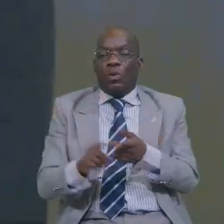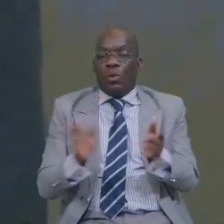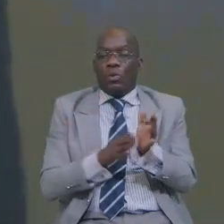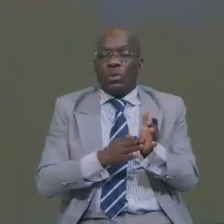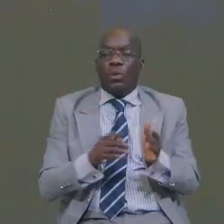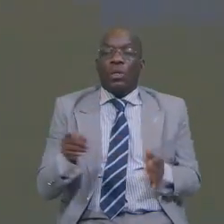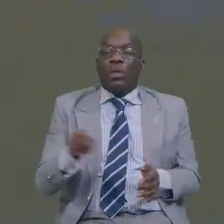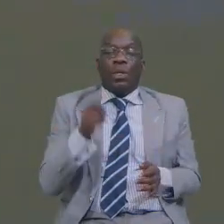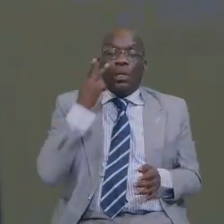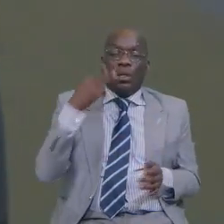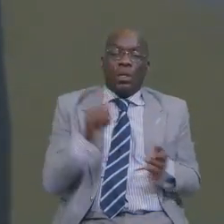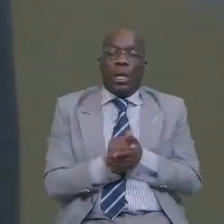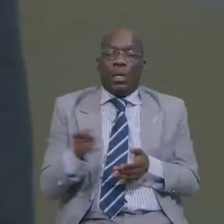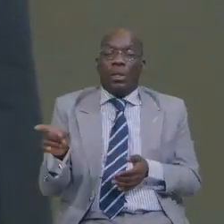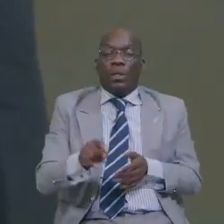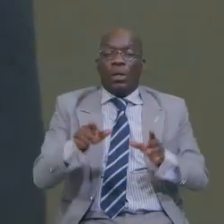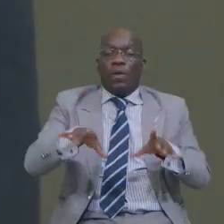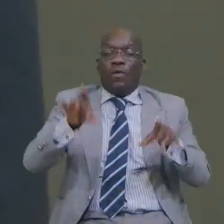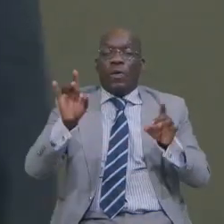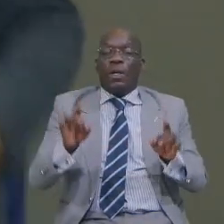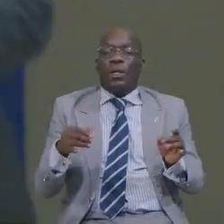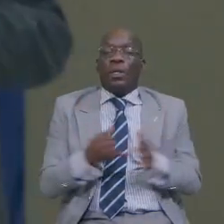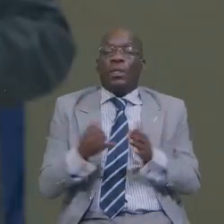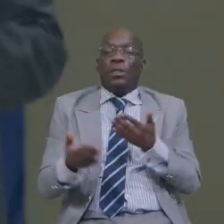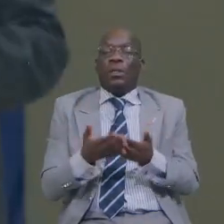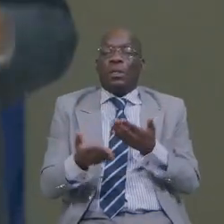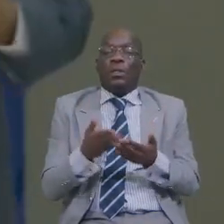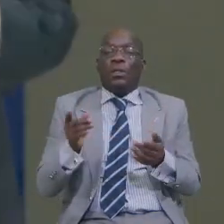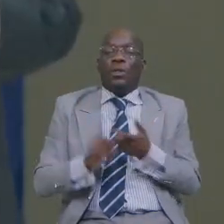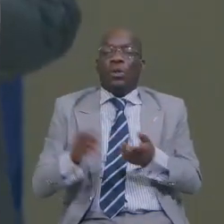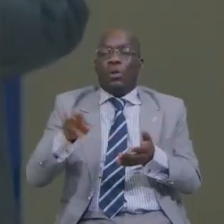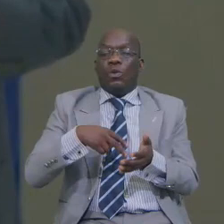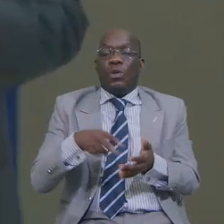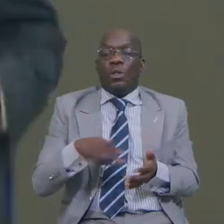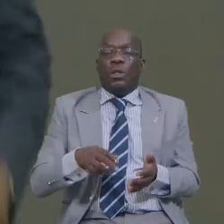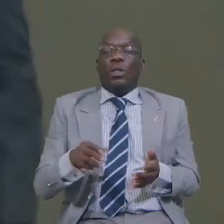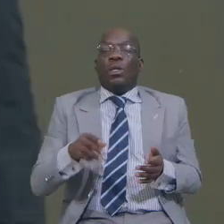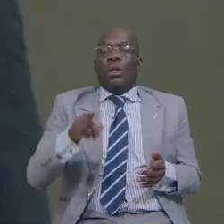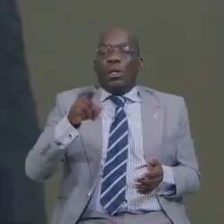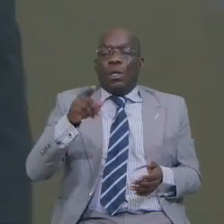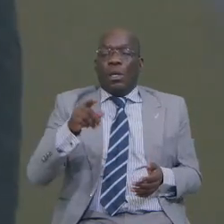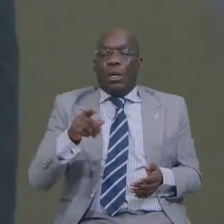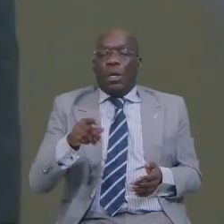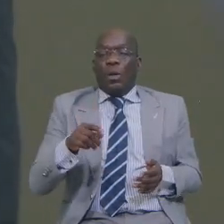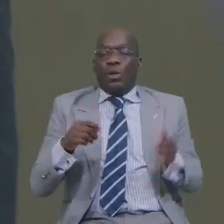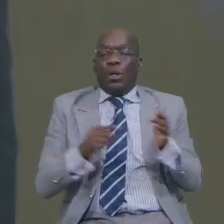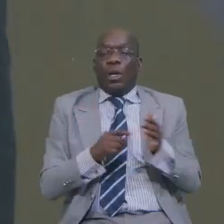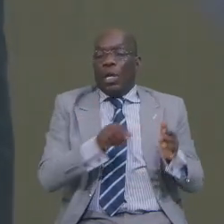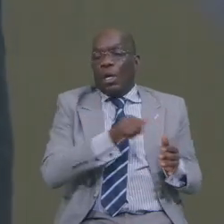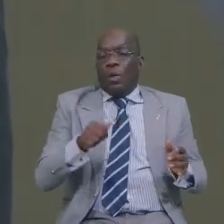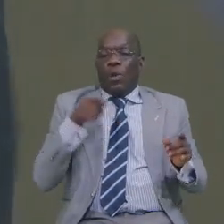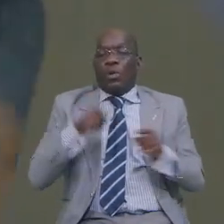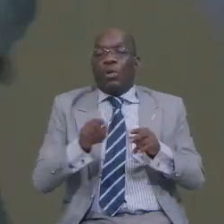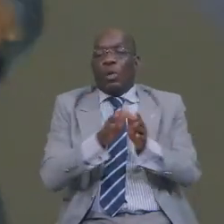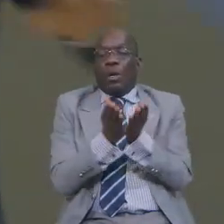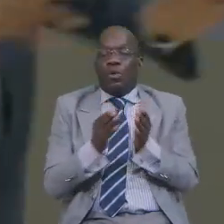find it easy to read literature books. And so they think themselves, I have literature